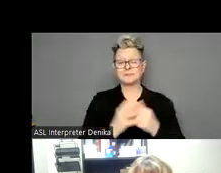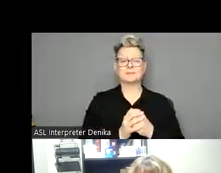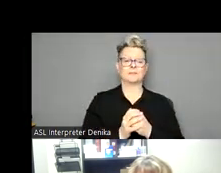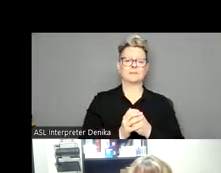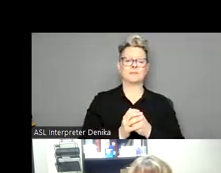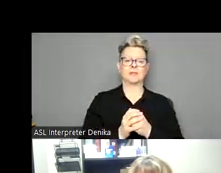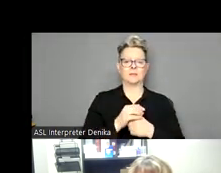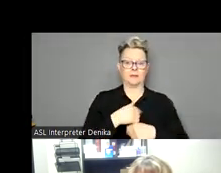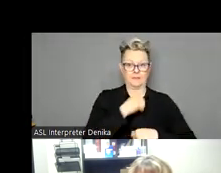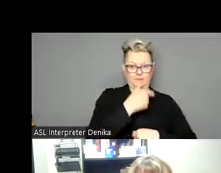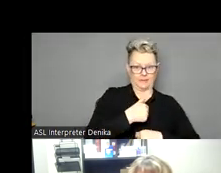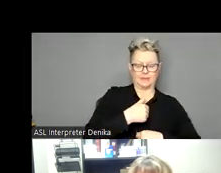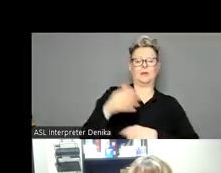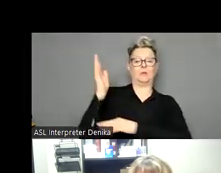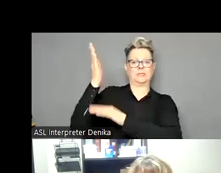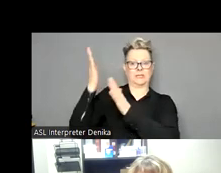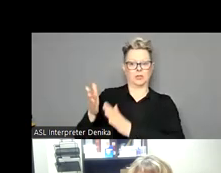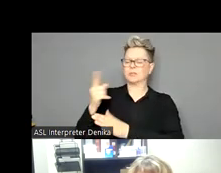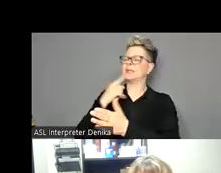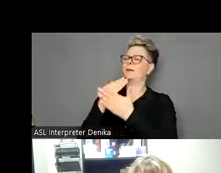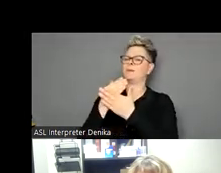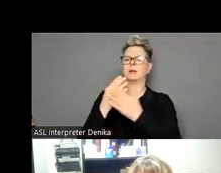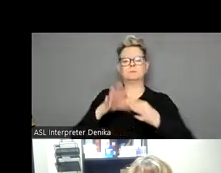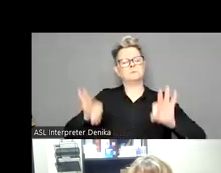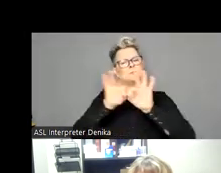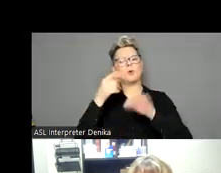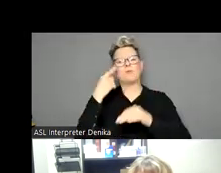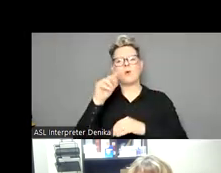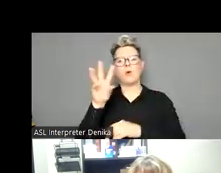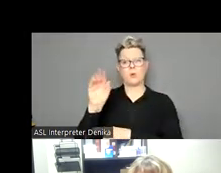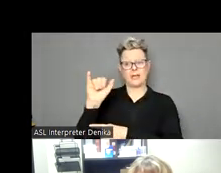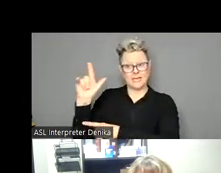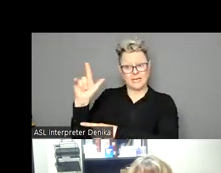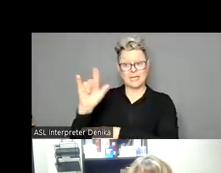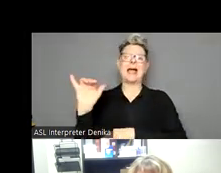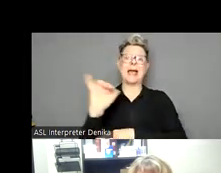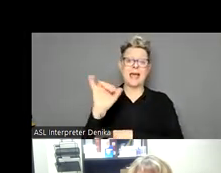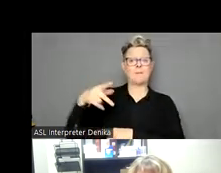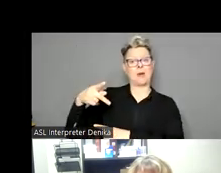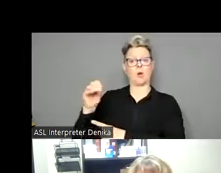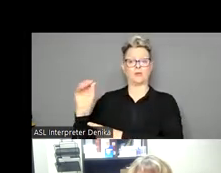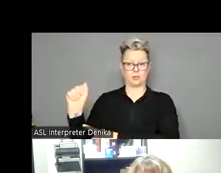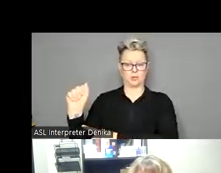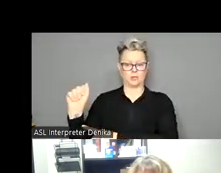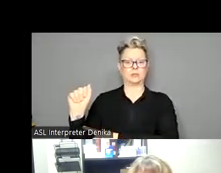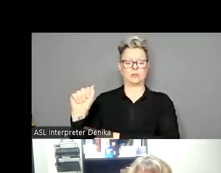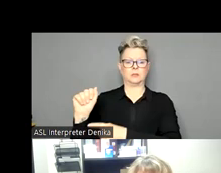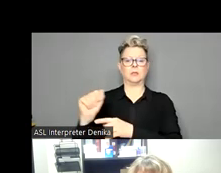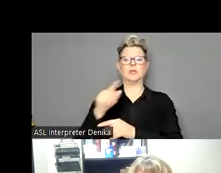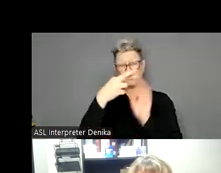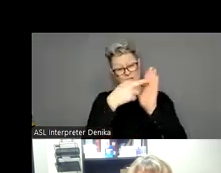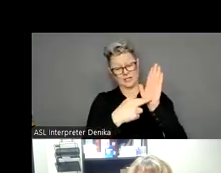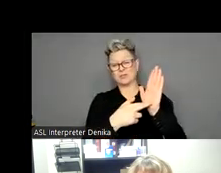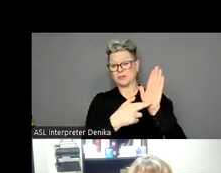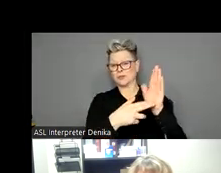will be talking about the importance of having a will and an enduring power of attorney. When you registered, we asked if you